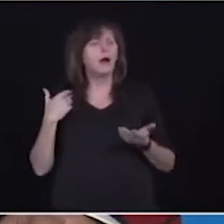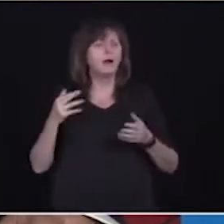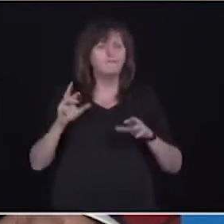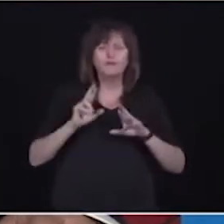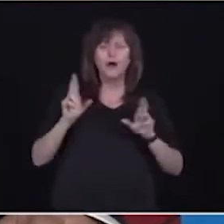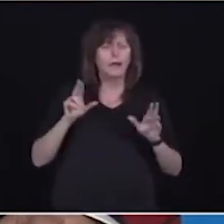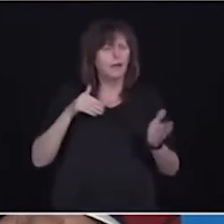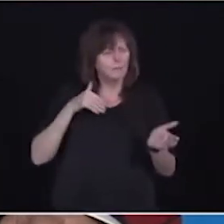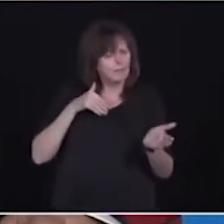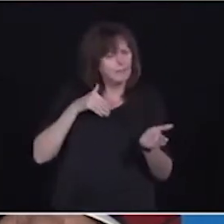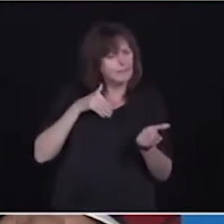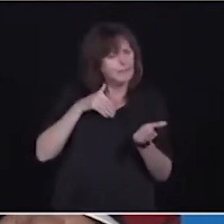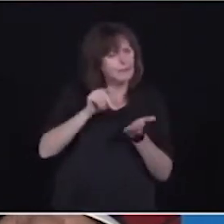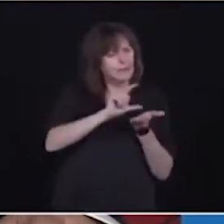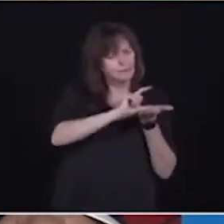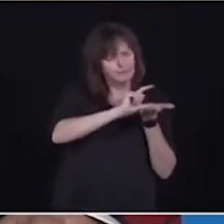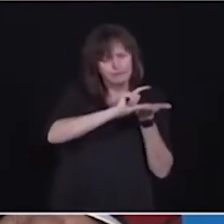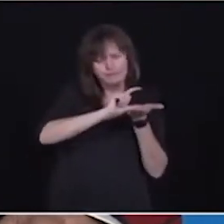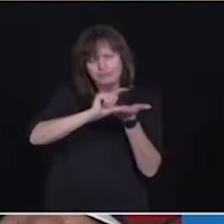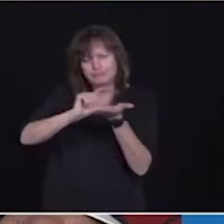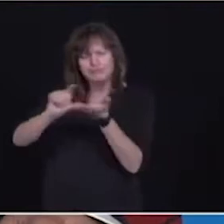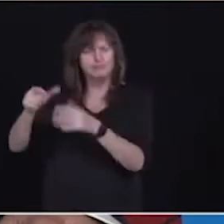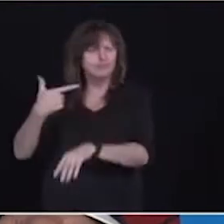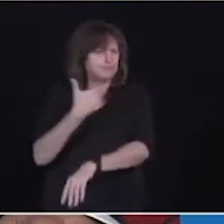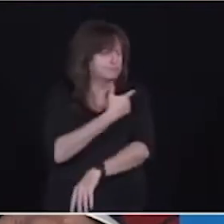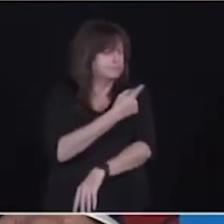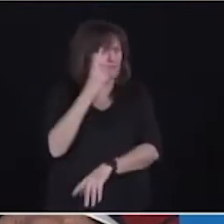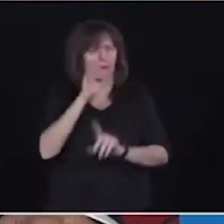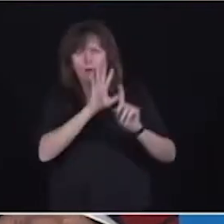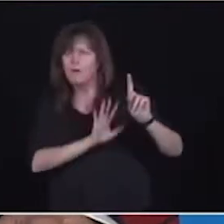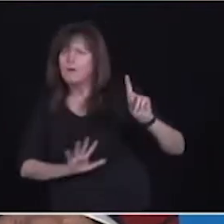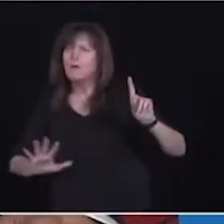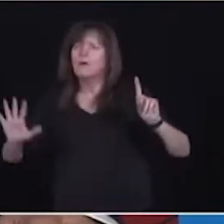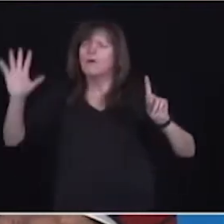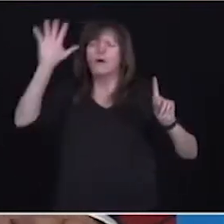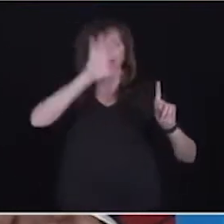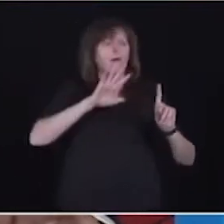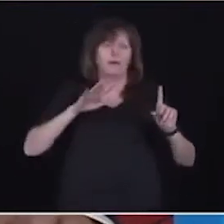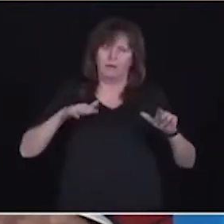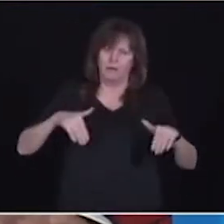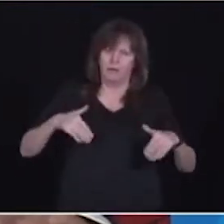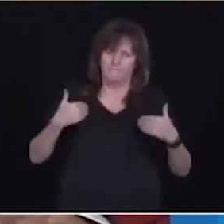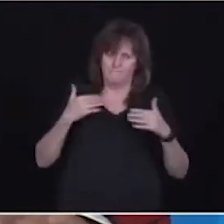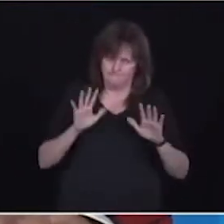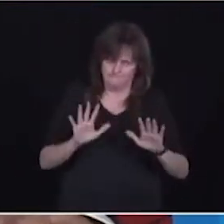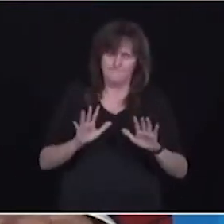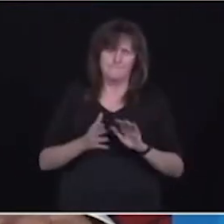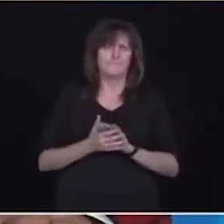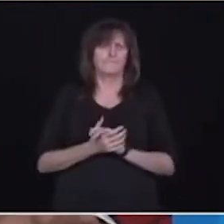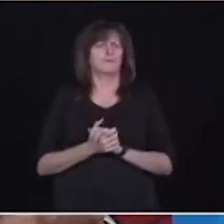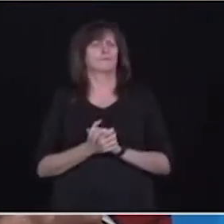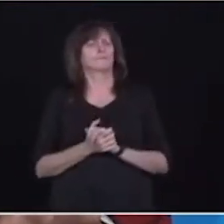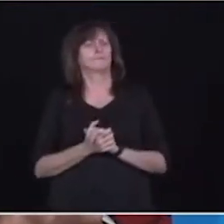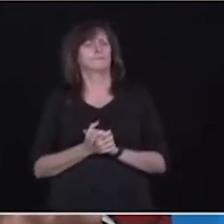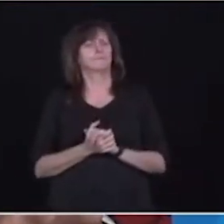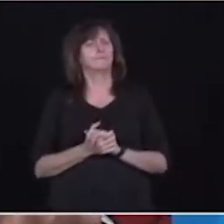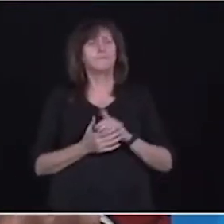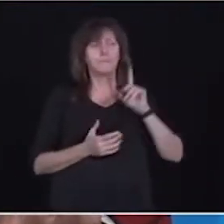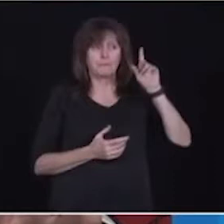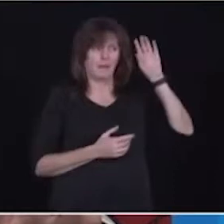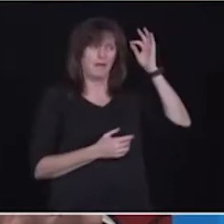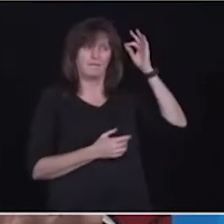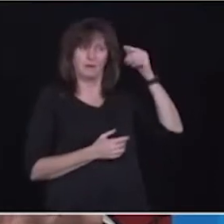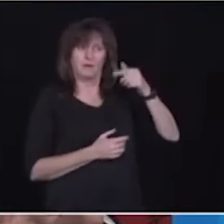for mass immunization. The federal government, as I've said in the past, the federal government, they're